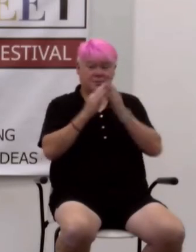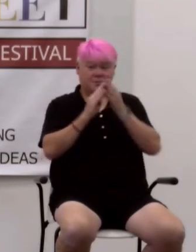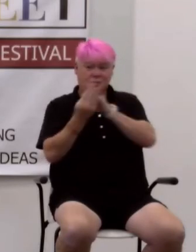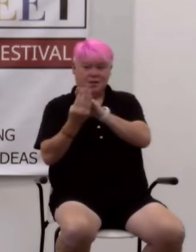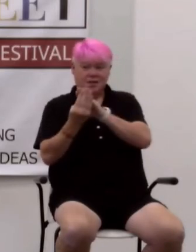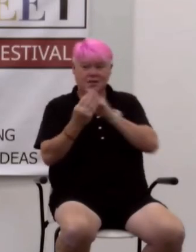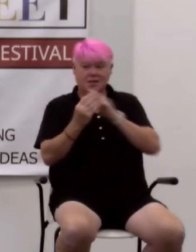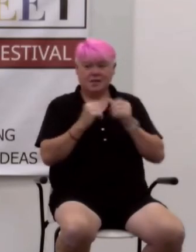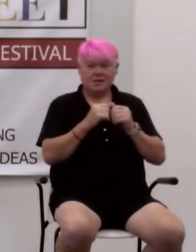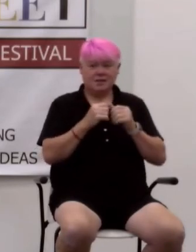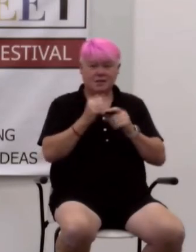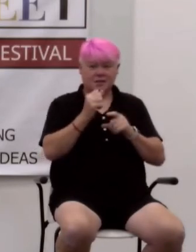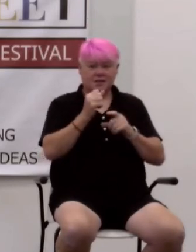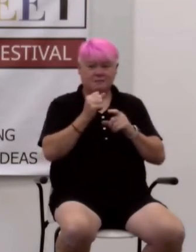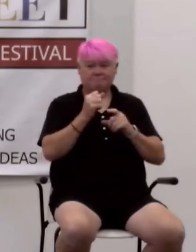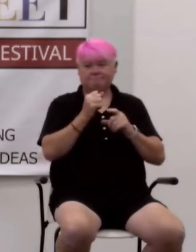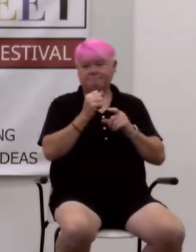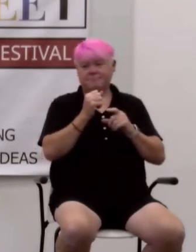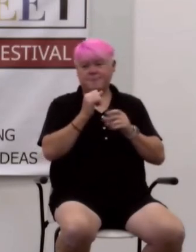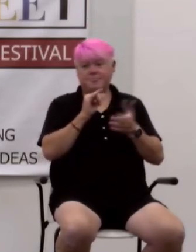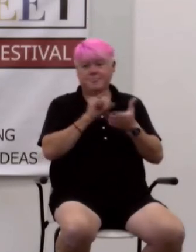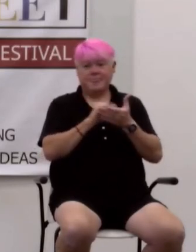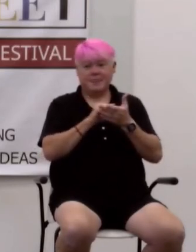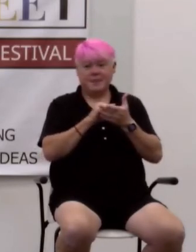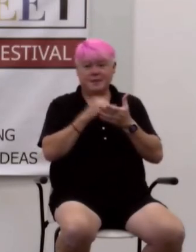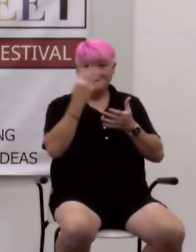situation that fascinated me.